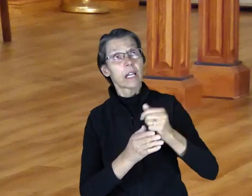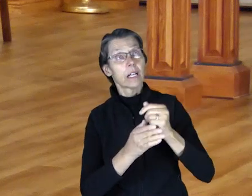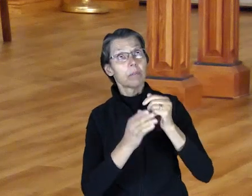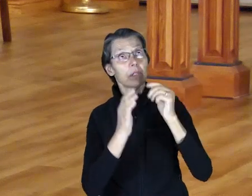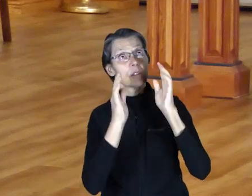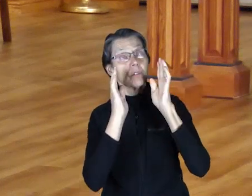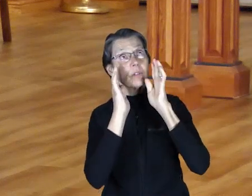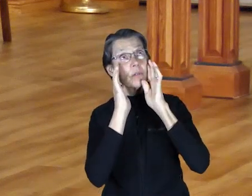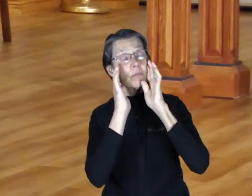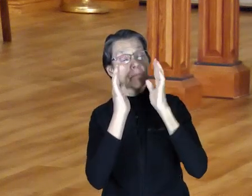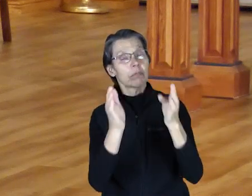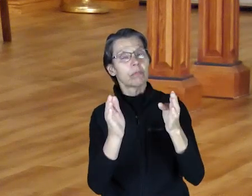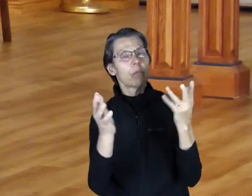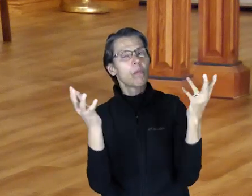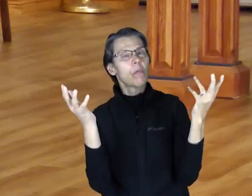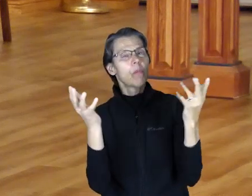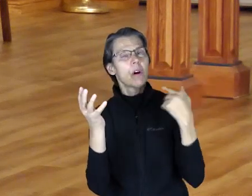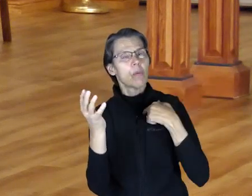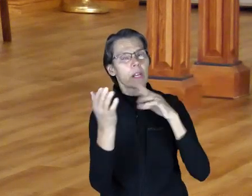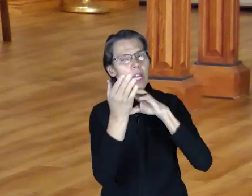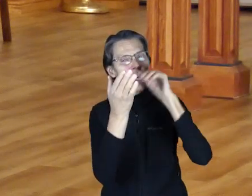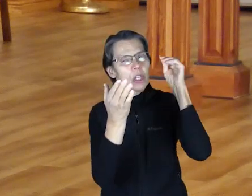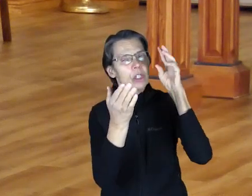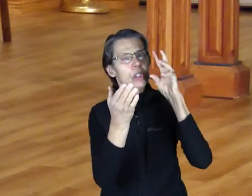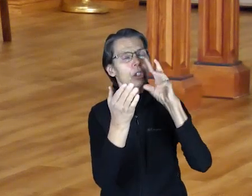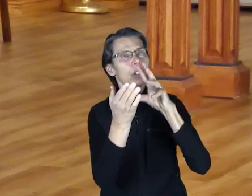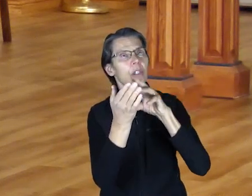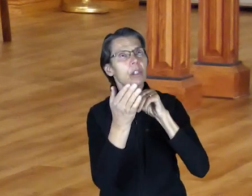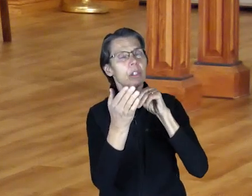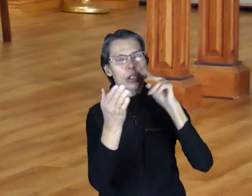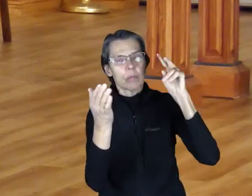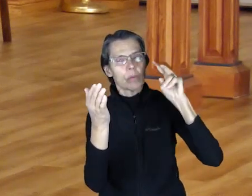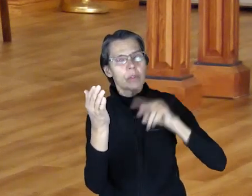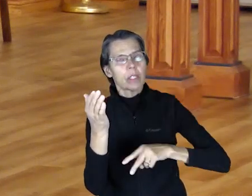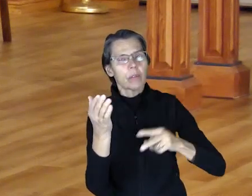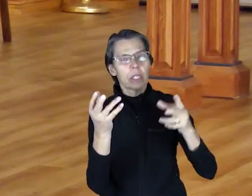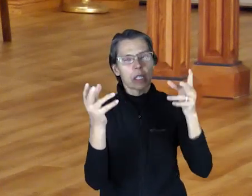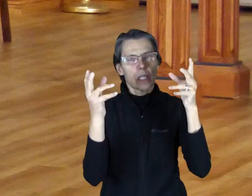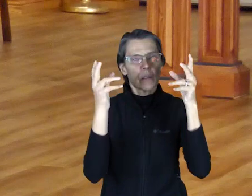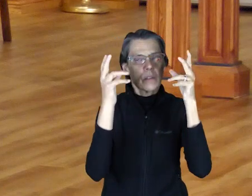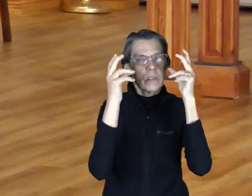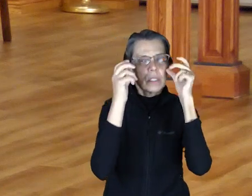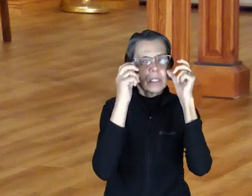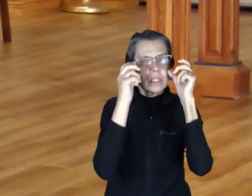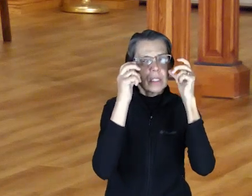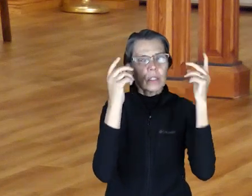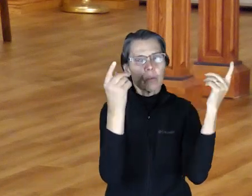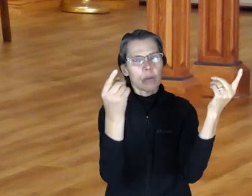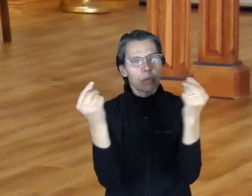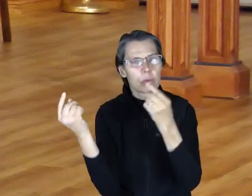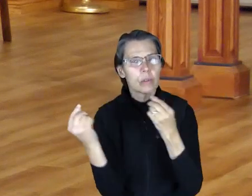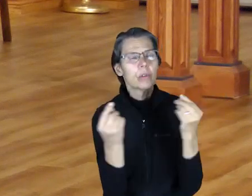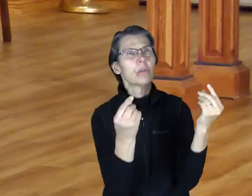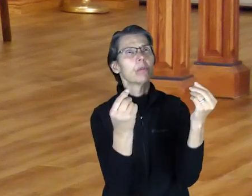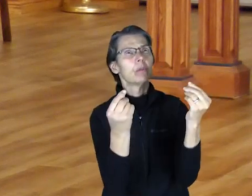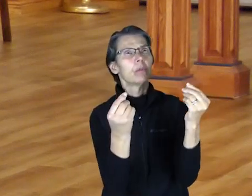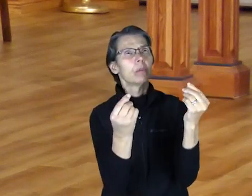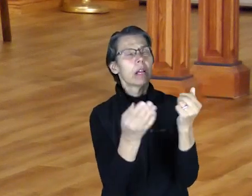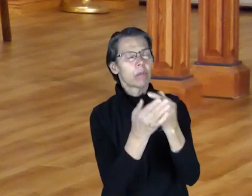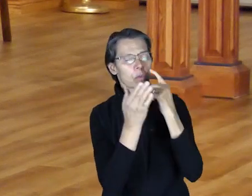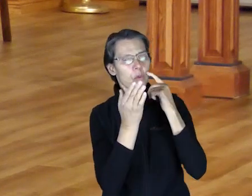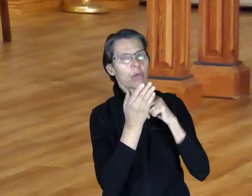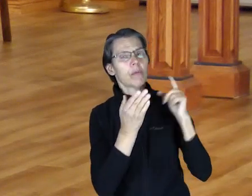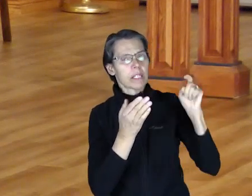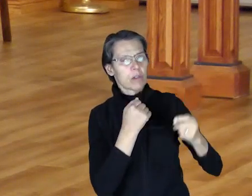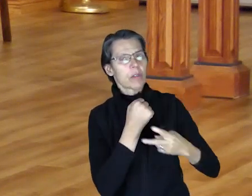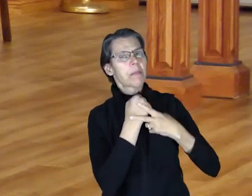our lives with. Help us to be attentive to what we hold on to and to what we need to let go.